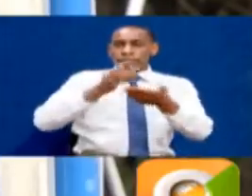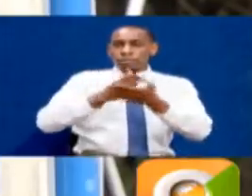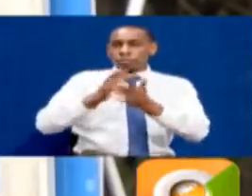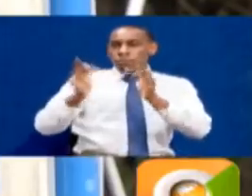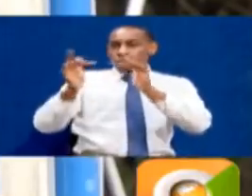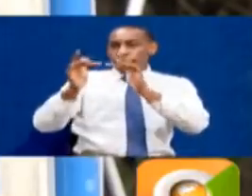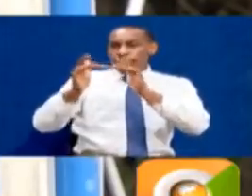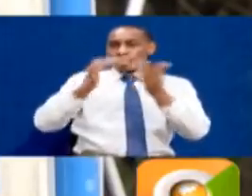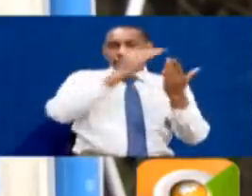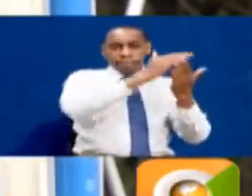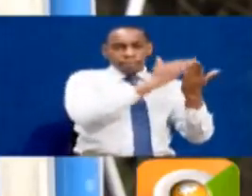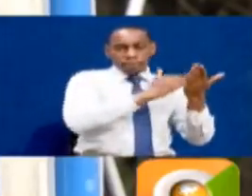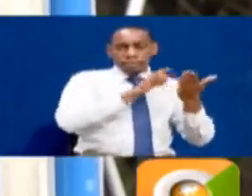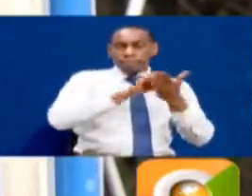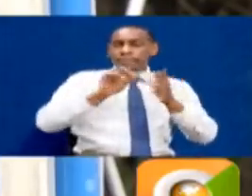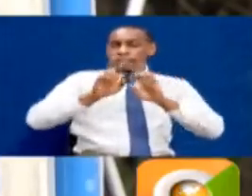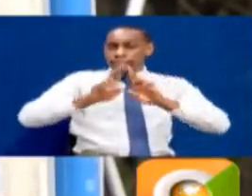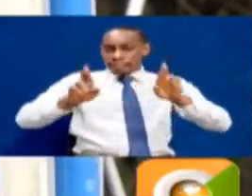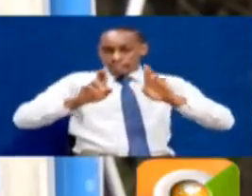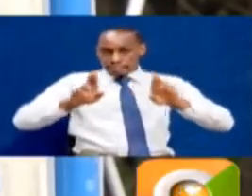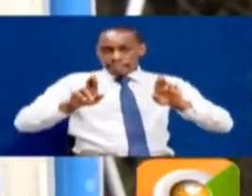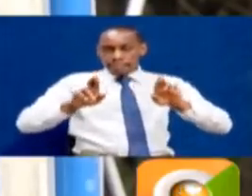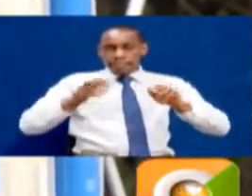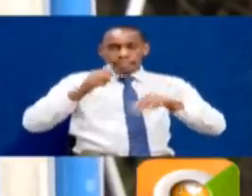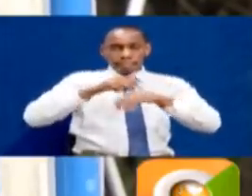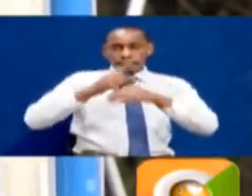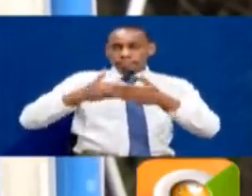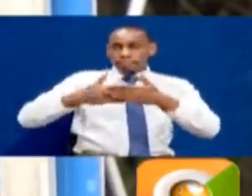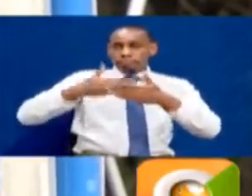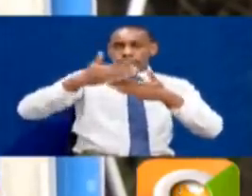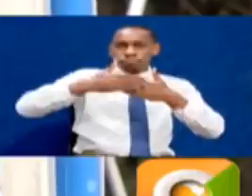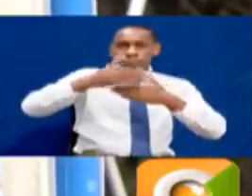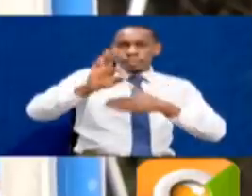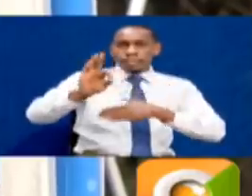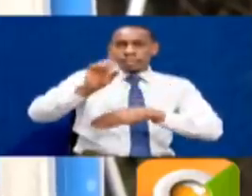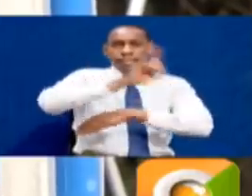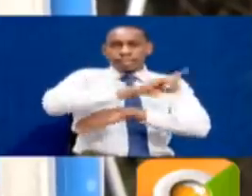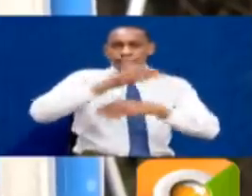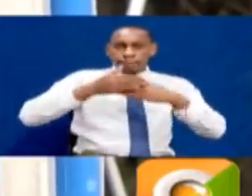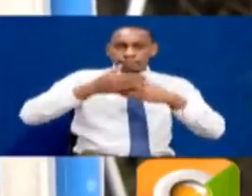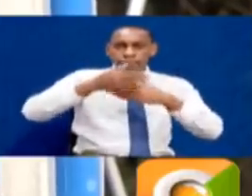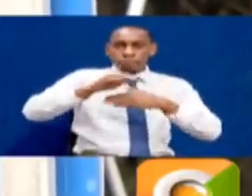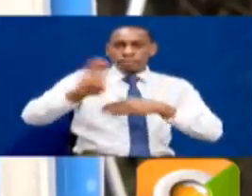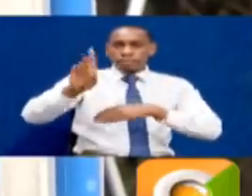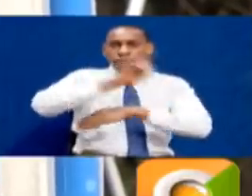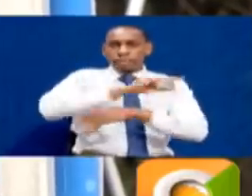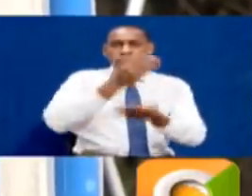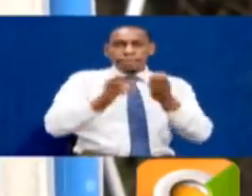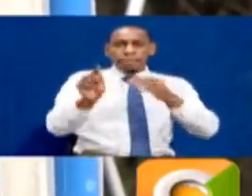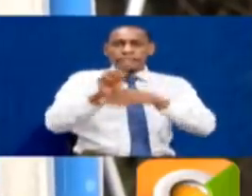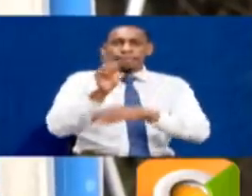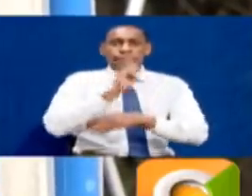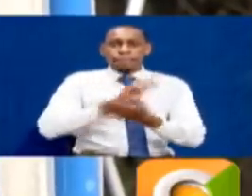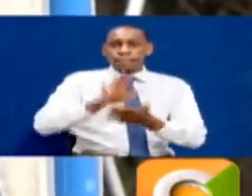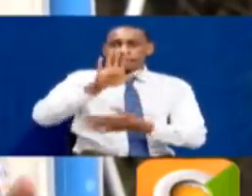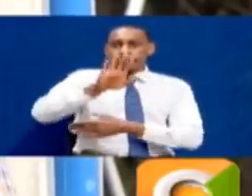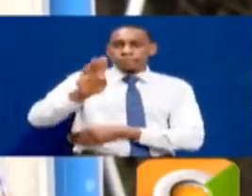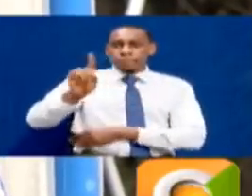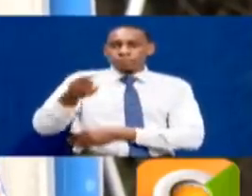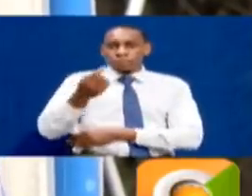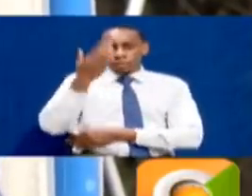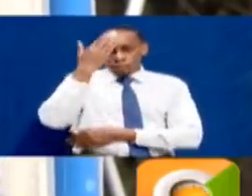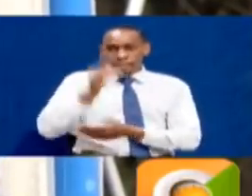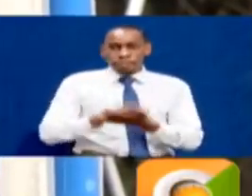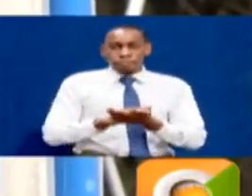module that is in place. So within the next 3-4 days, we shall have trained about 57,000 because it's